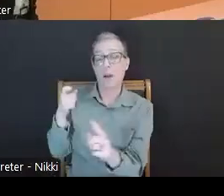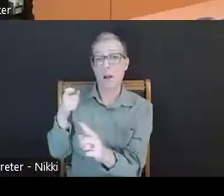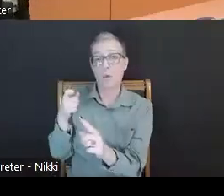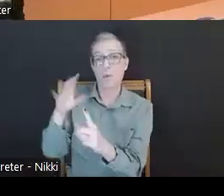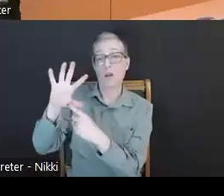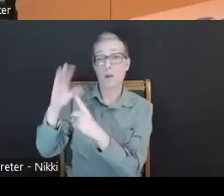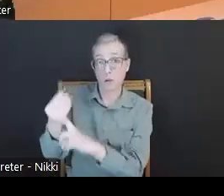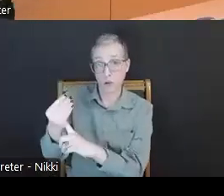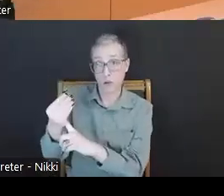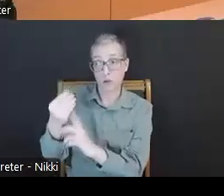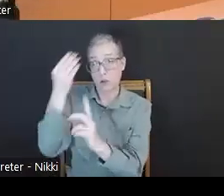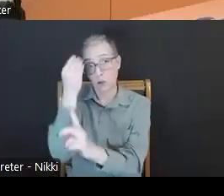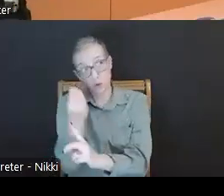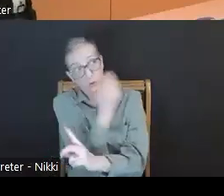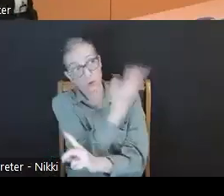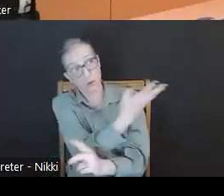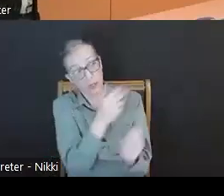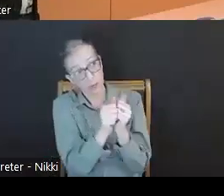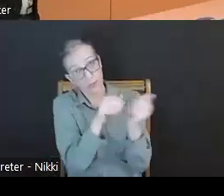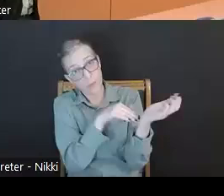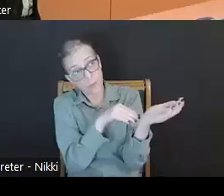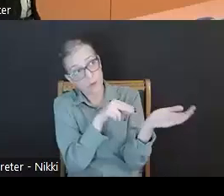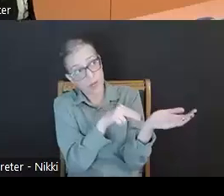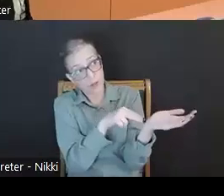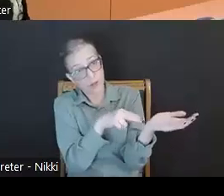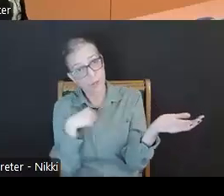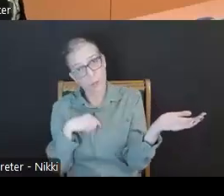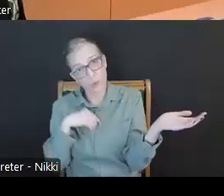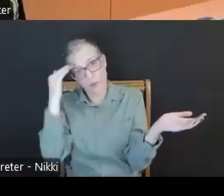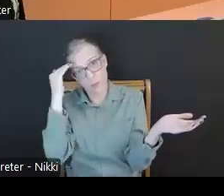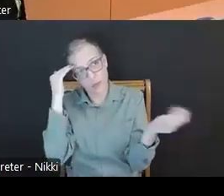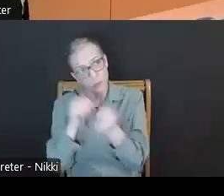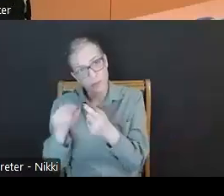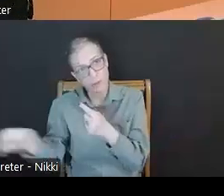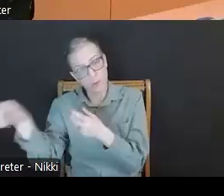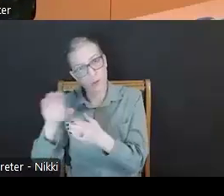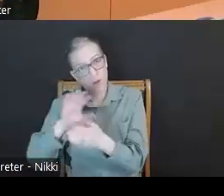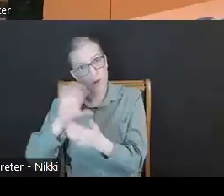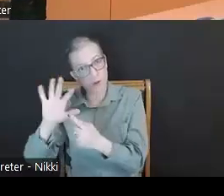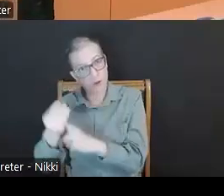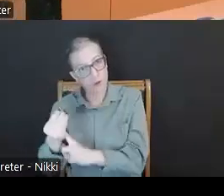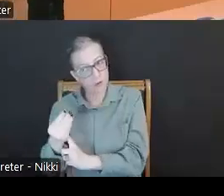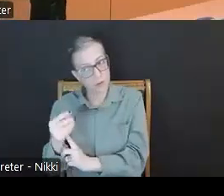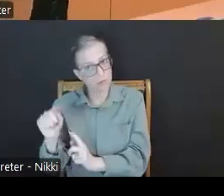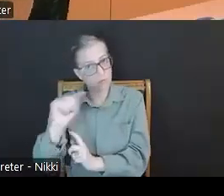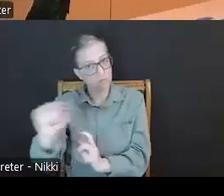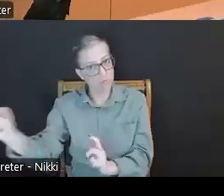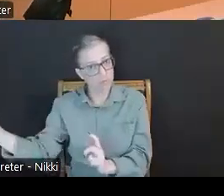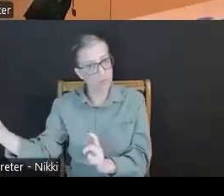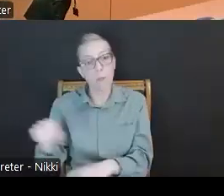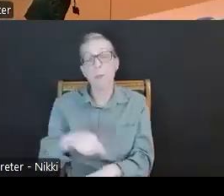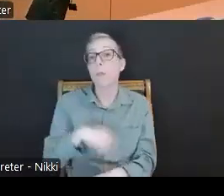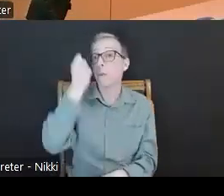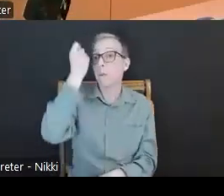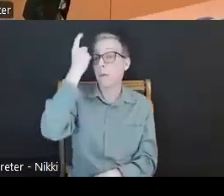context. That's because we're familiar with those cultures. But when we have populations that are